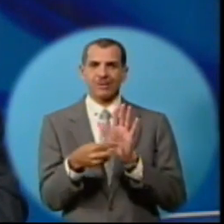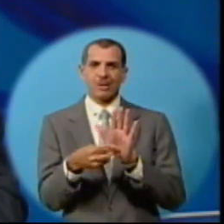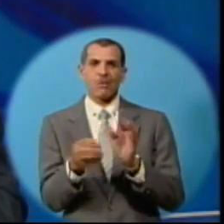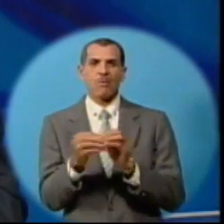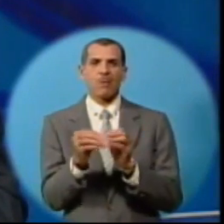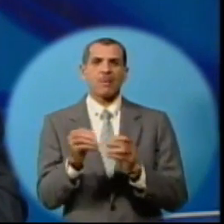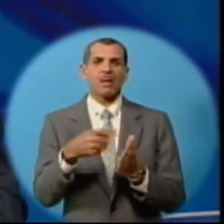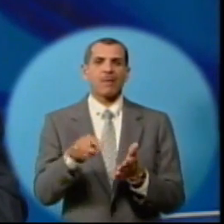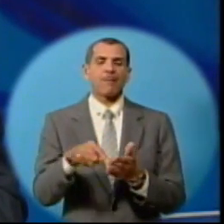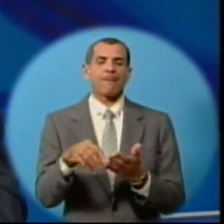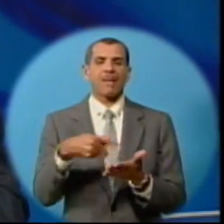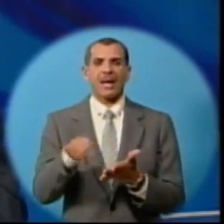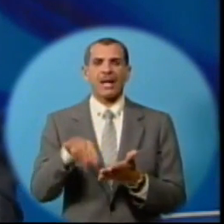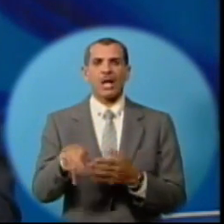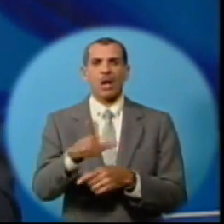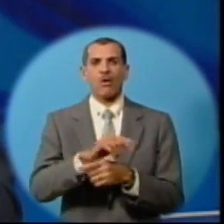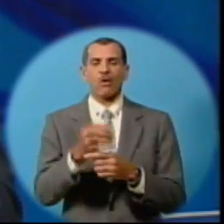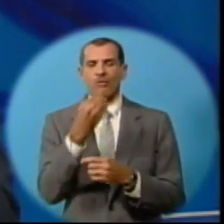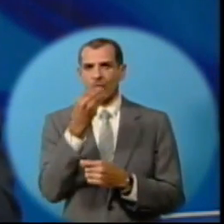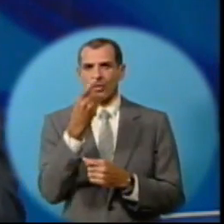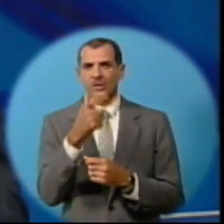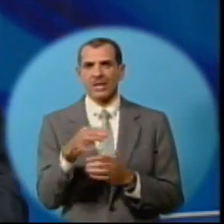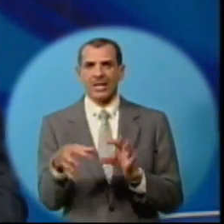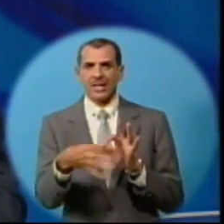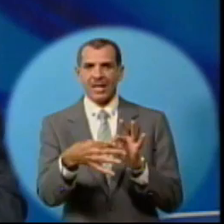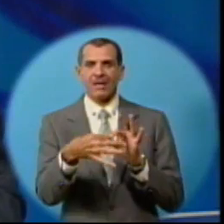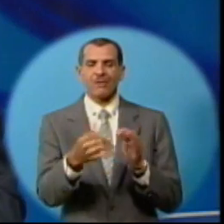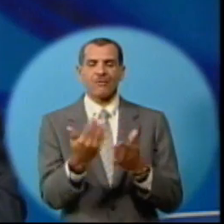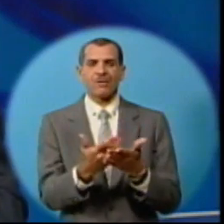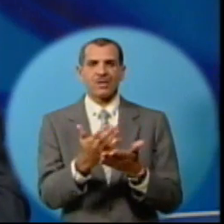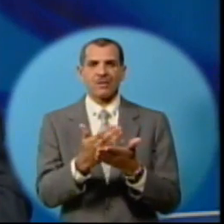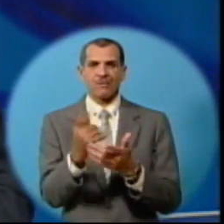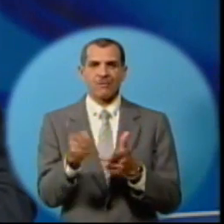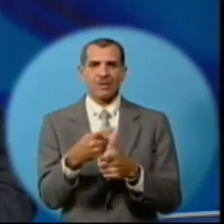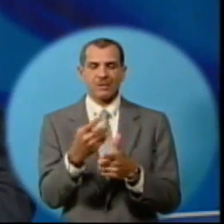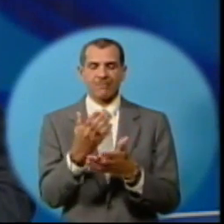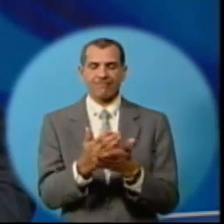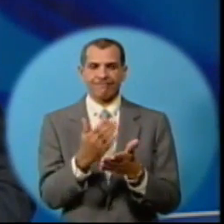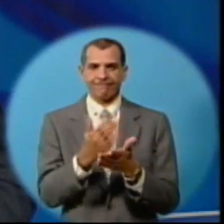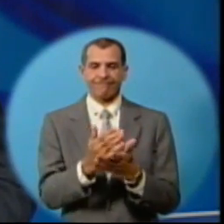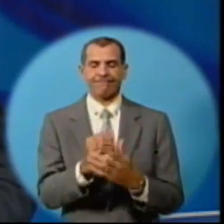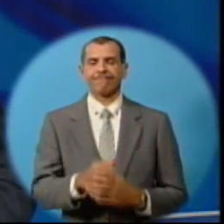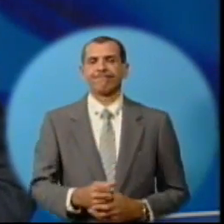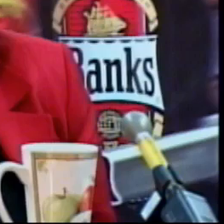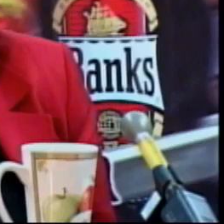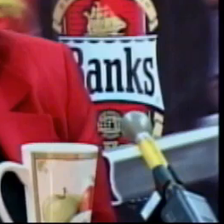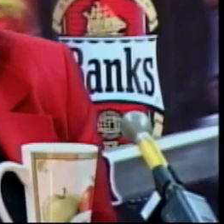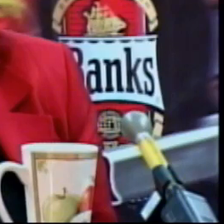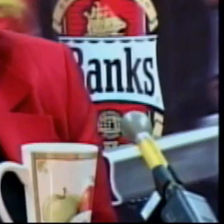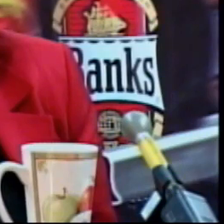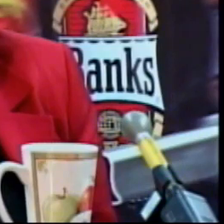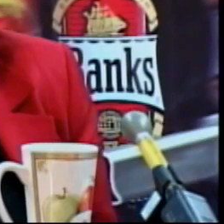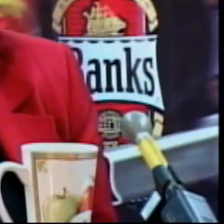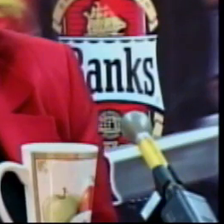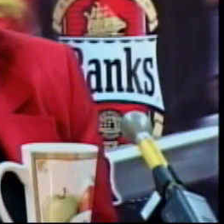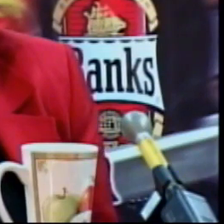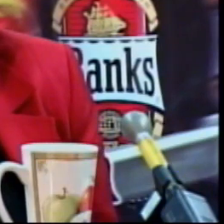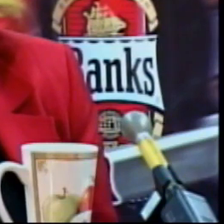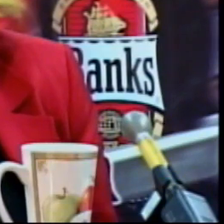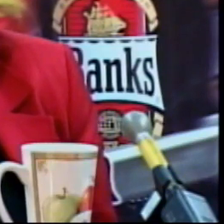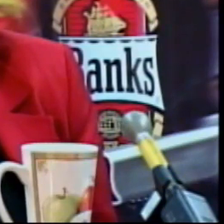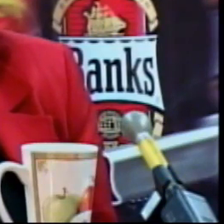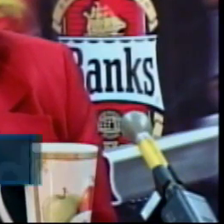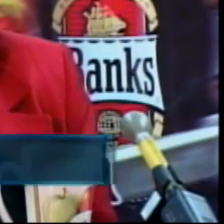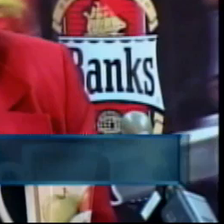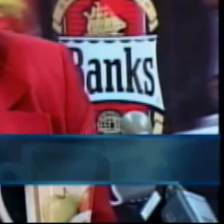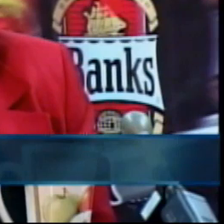people are buying local, a result she links to the first phase of that campaign. Most Barbadians understand the importance